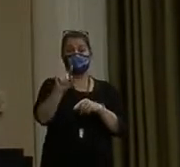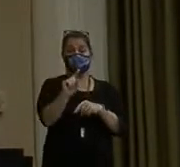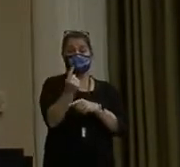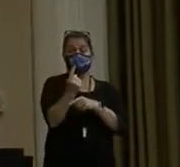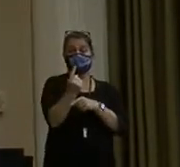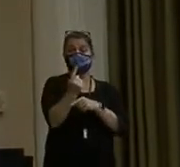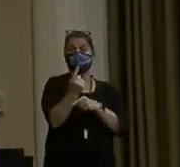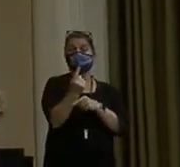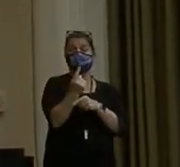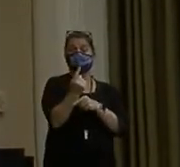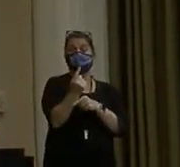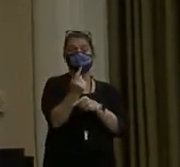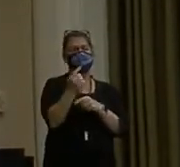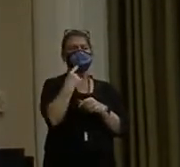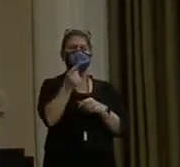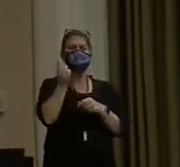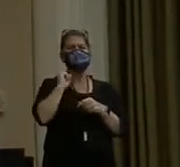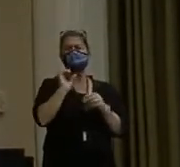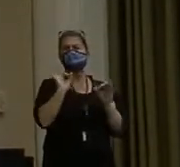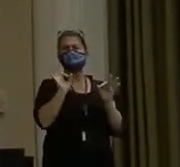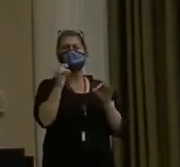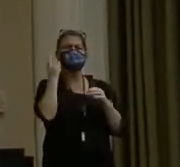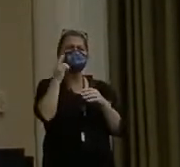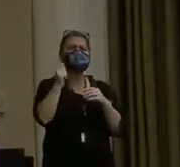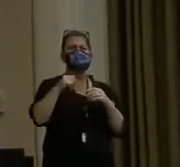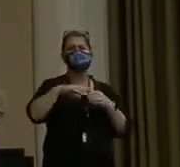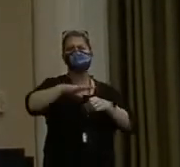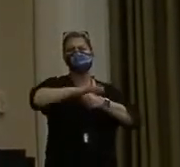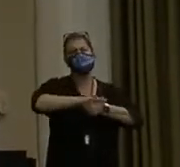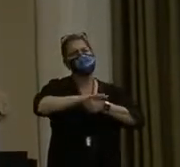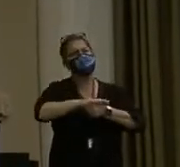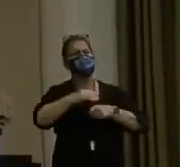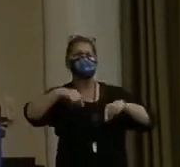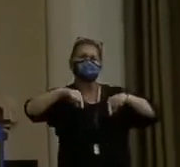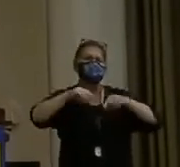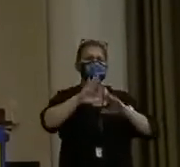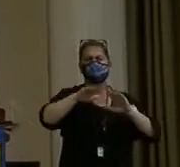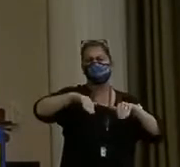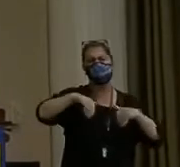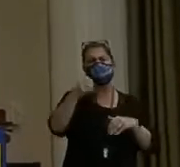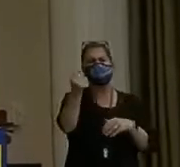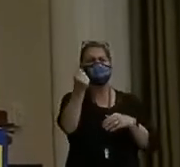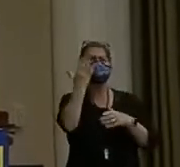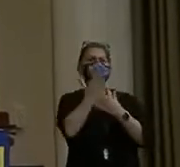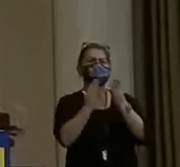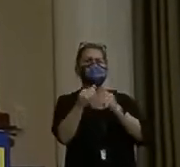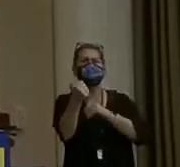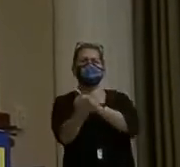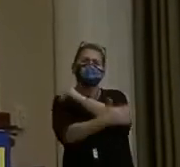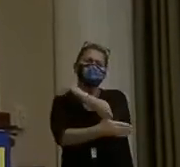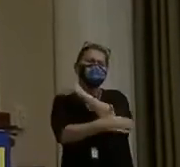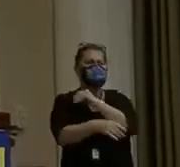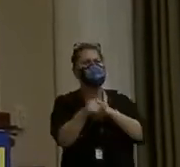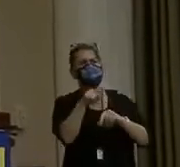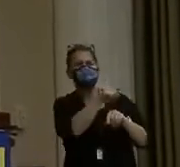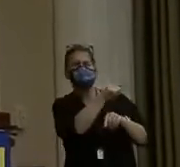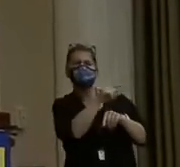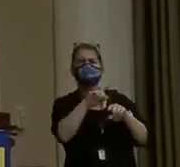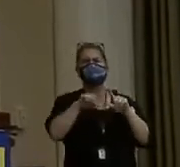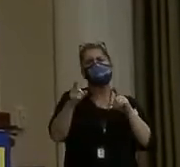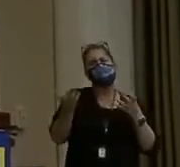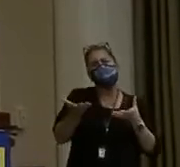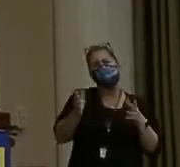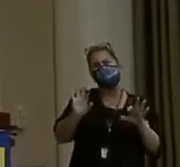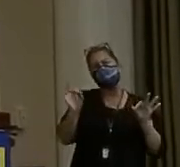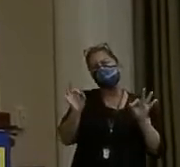then it was said, well, there really is no reason for undue anxiety. Yeah, there were some cases in some other countries, but the likelihood is